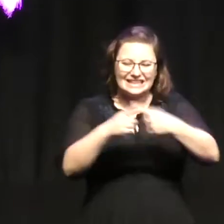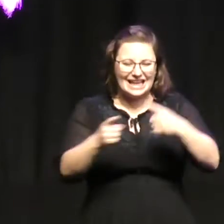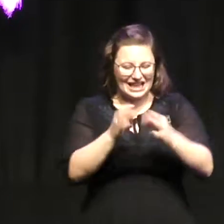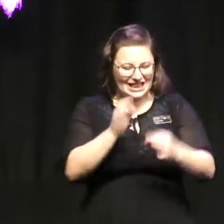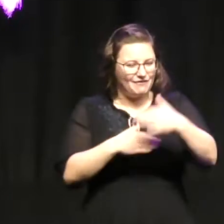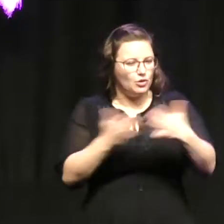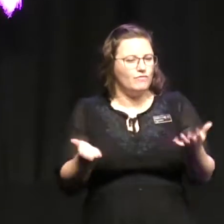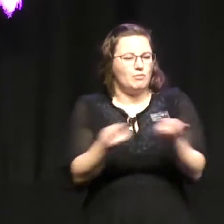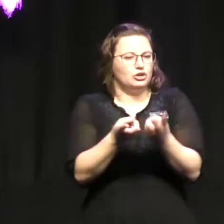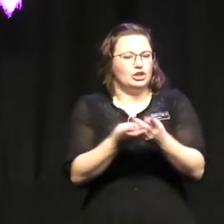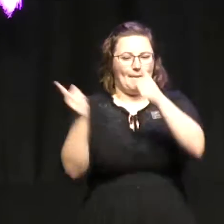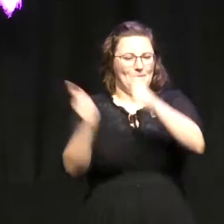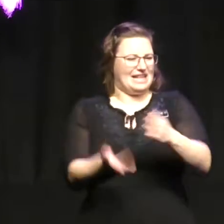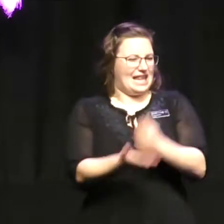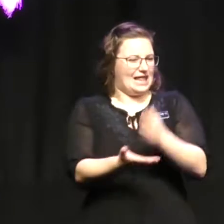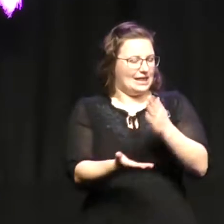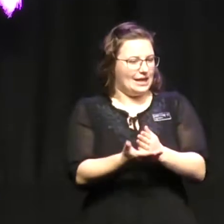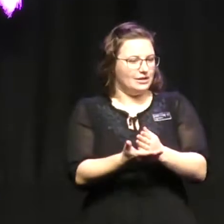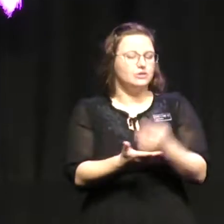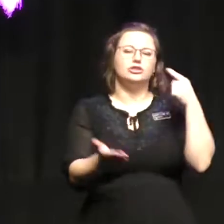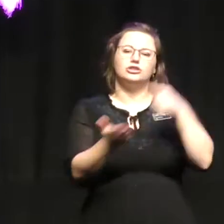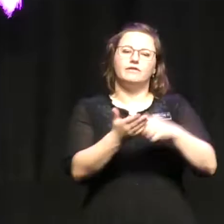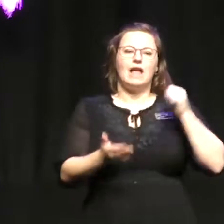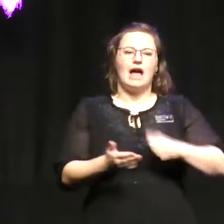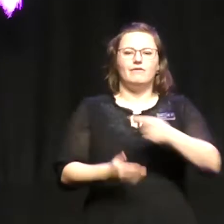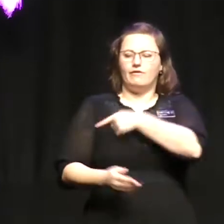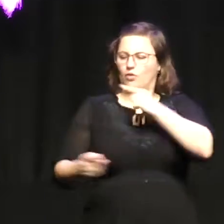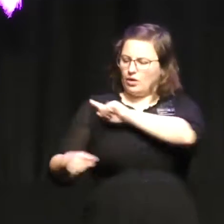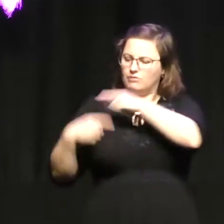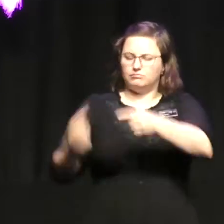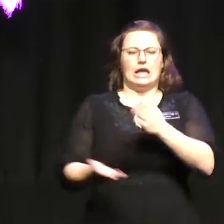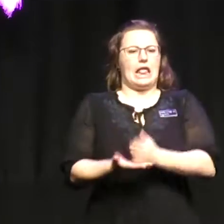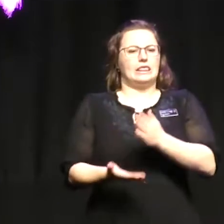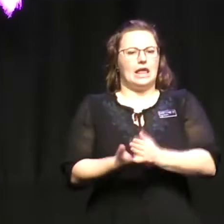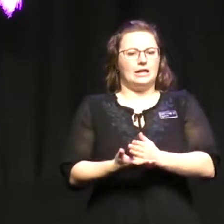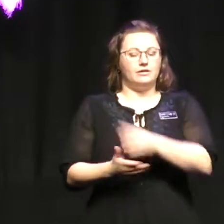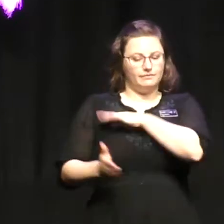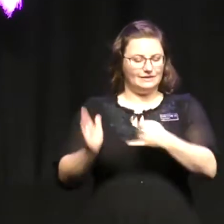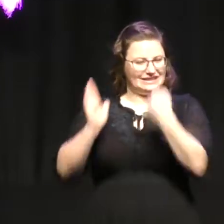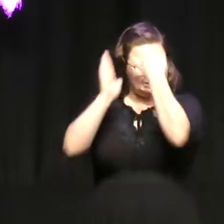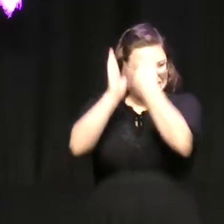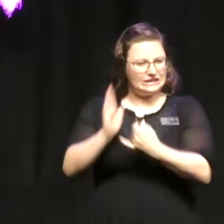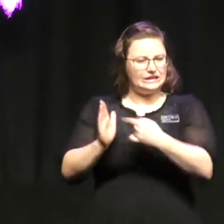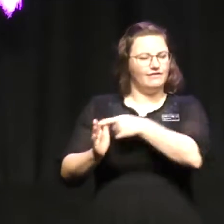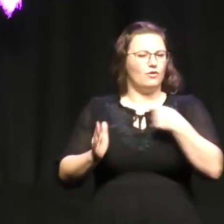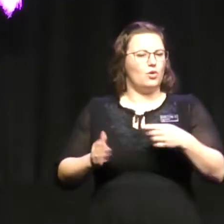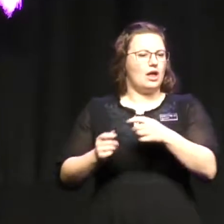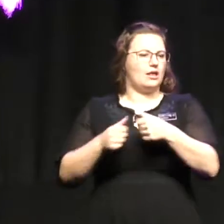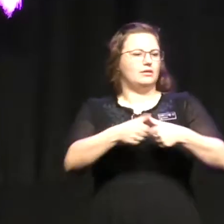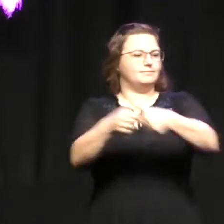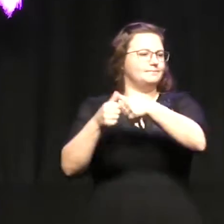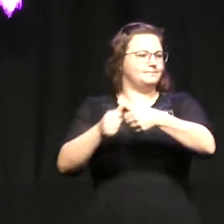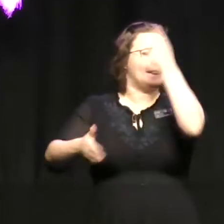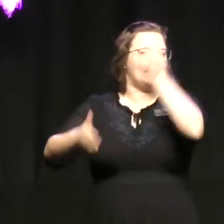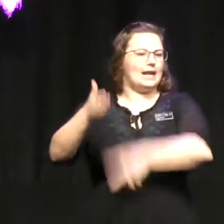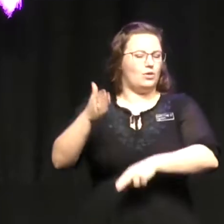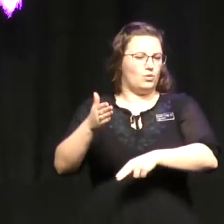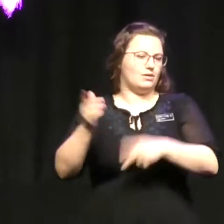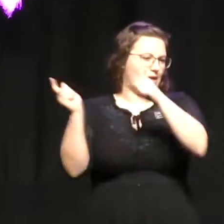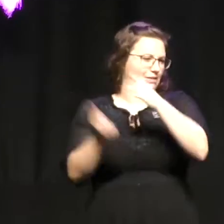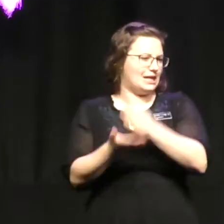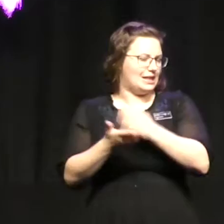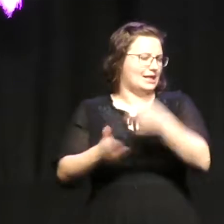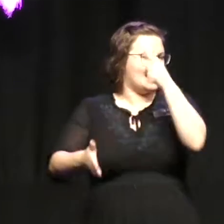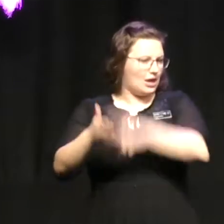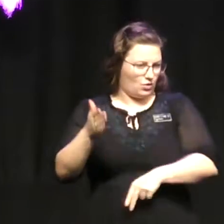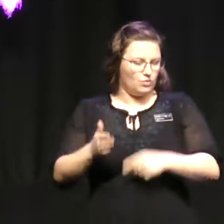human rights to use some of the inherent rights enshrined in the Universal Declaration of Human